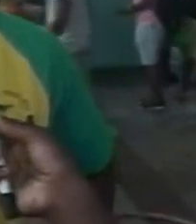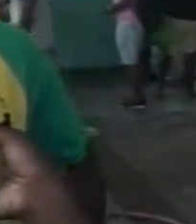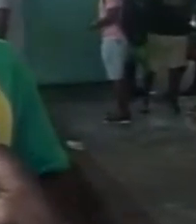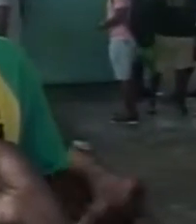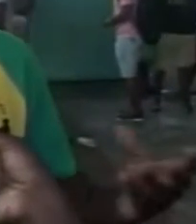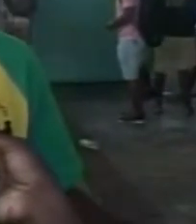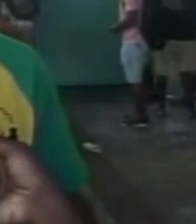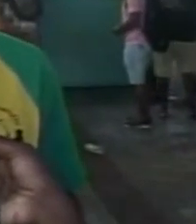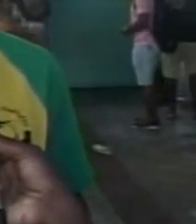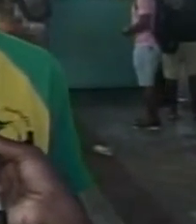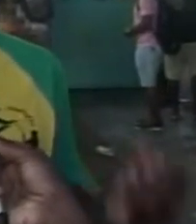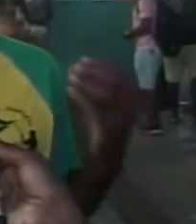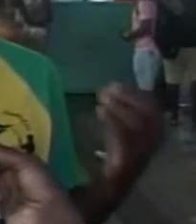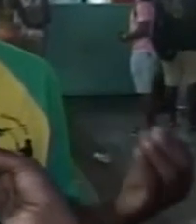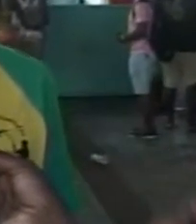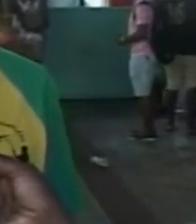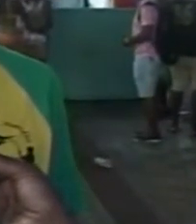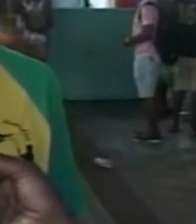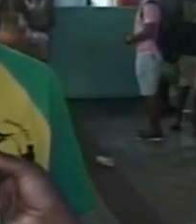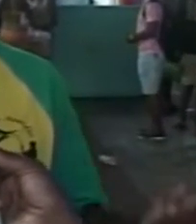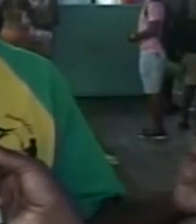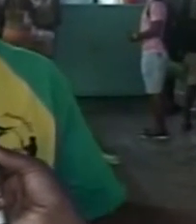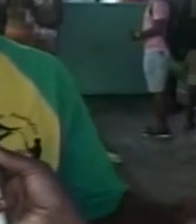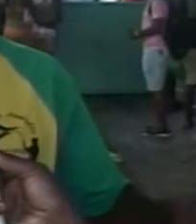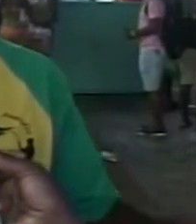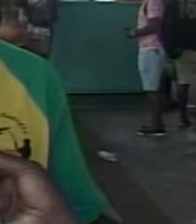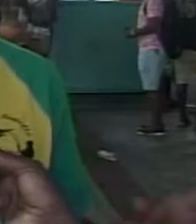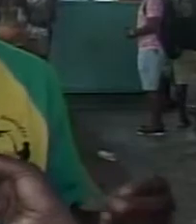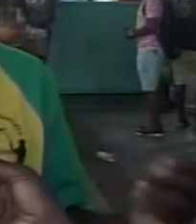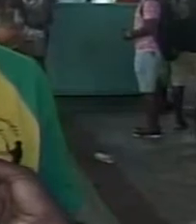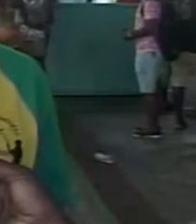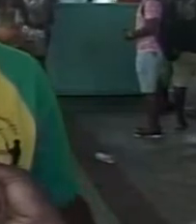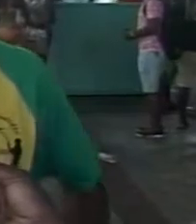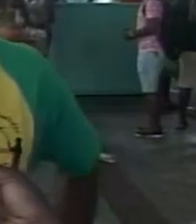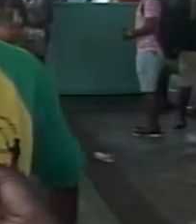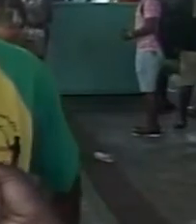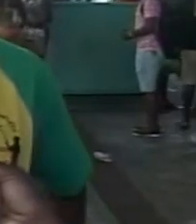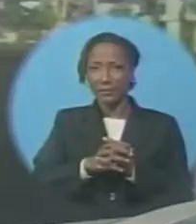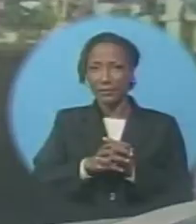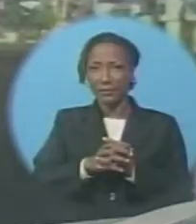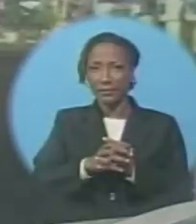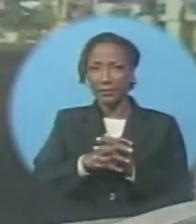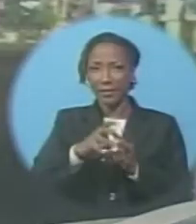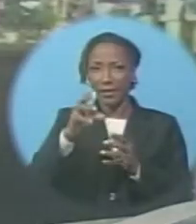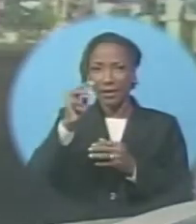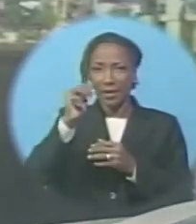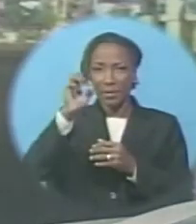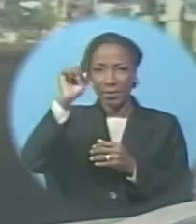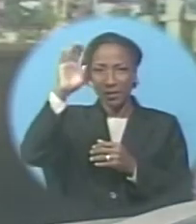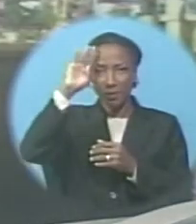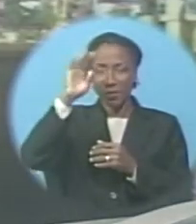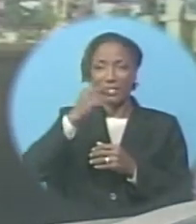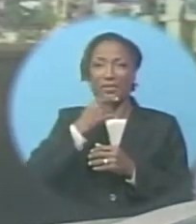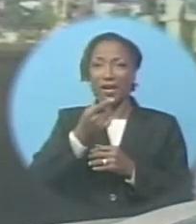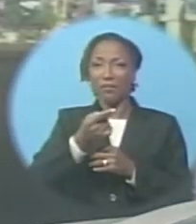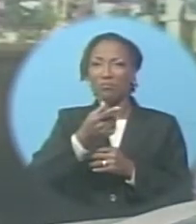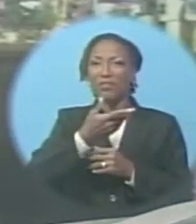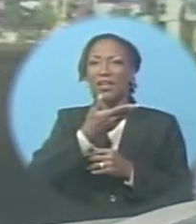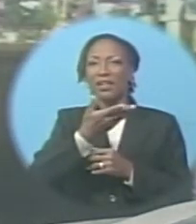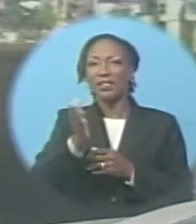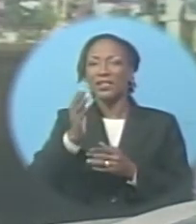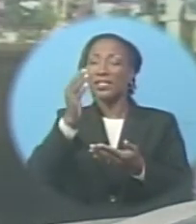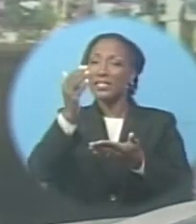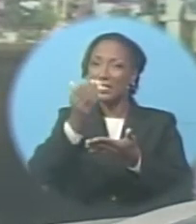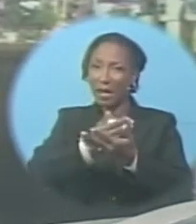that for the coming year that the price of the fish could stay to minimum that everybody will live. Mr. Brathwaite says there have been